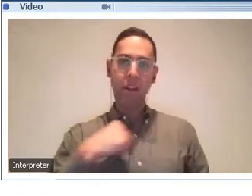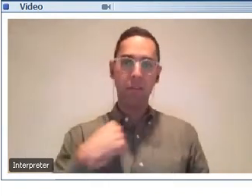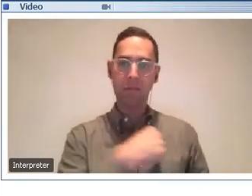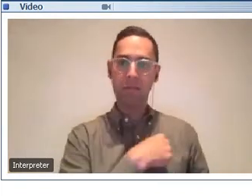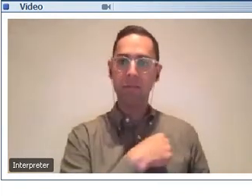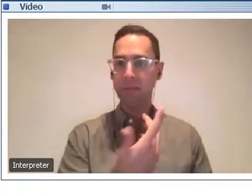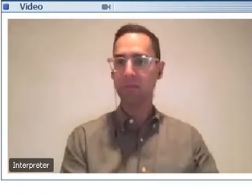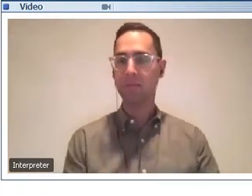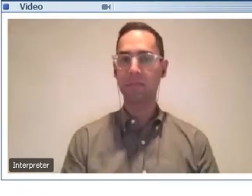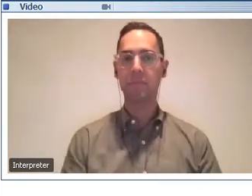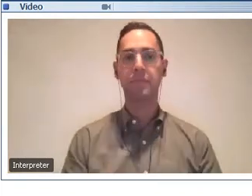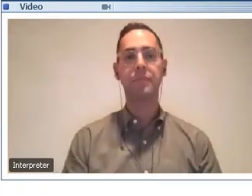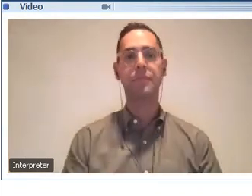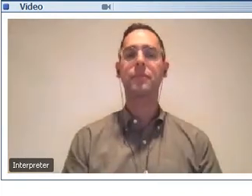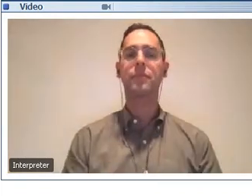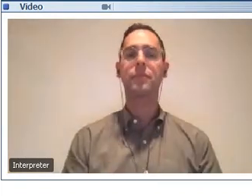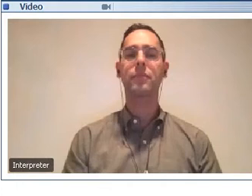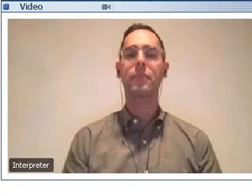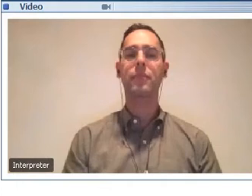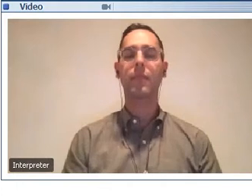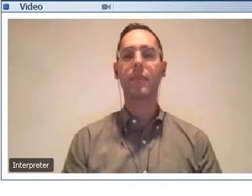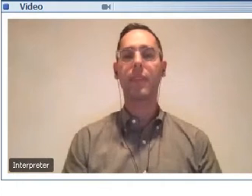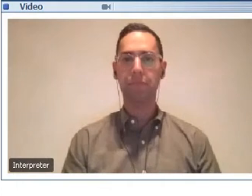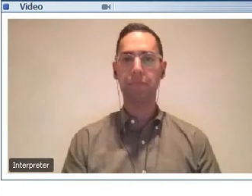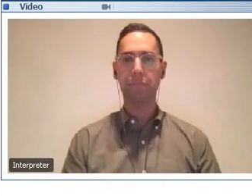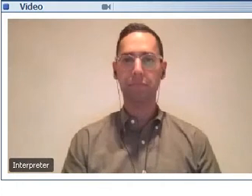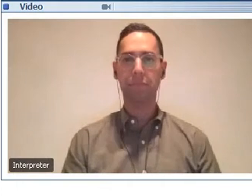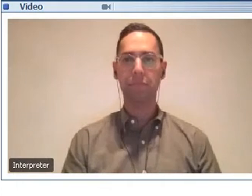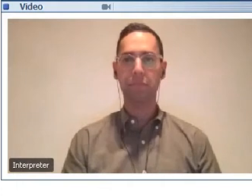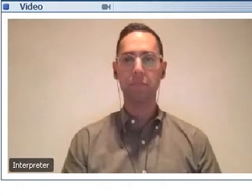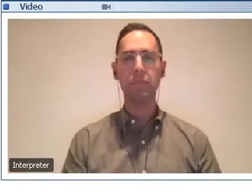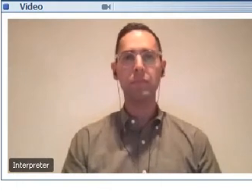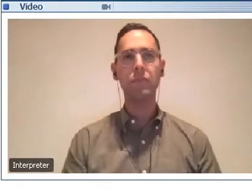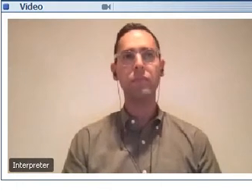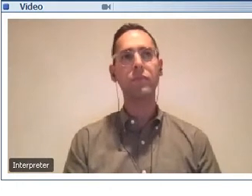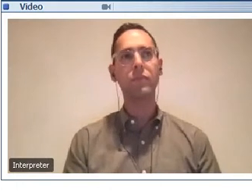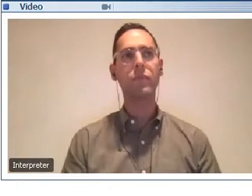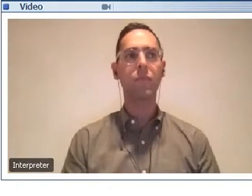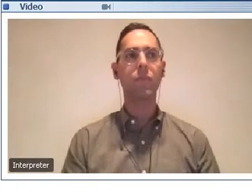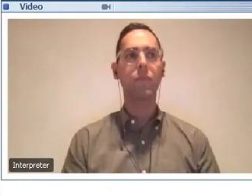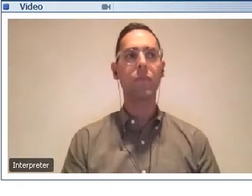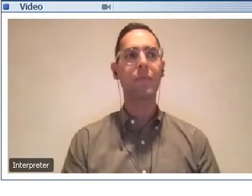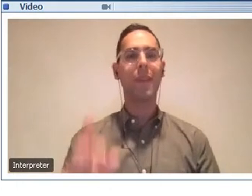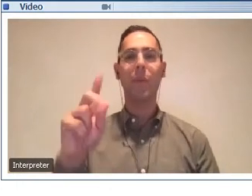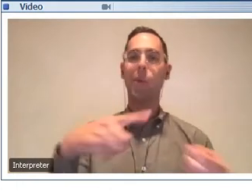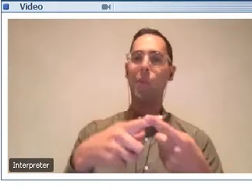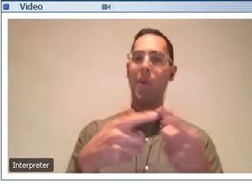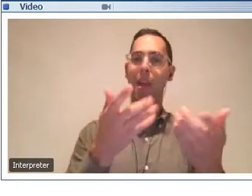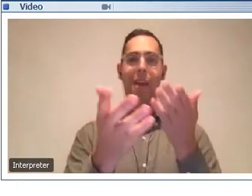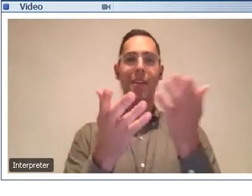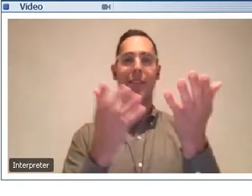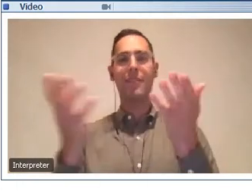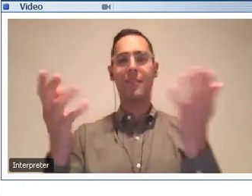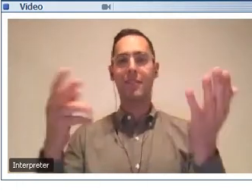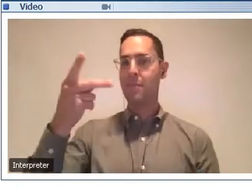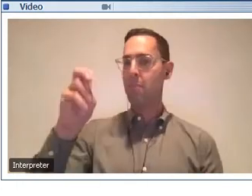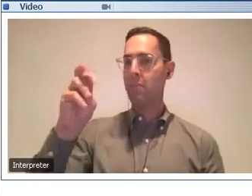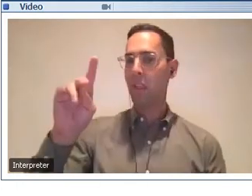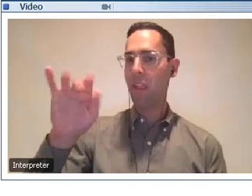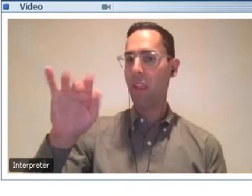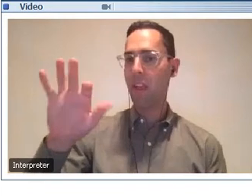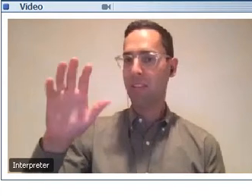think, debunking false narratives, oftentimes when we think about individuals with disabilities, we think